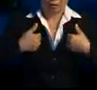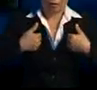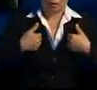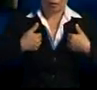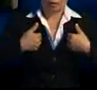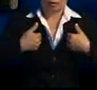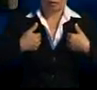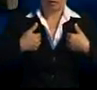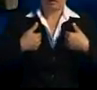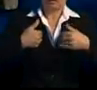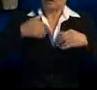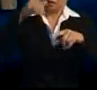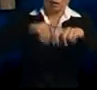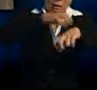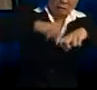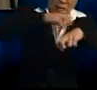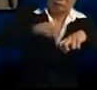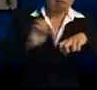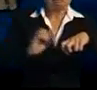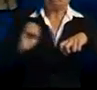against erosion and scratches.